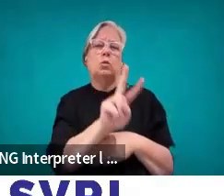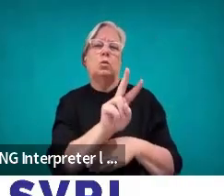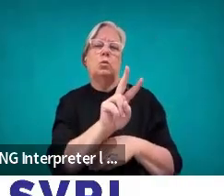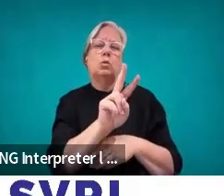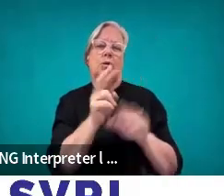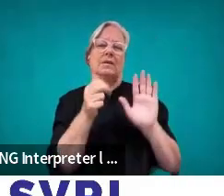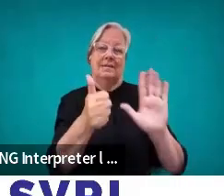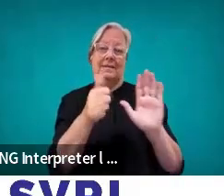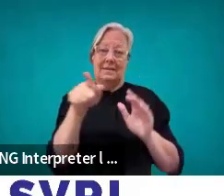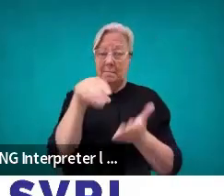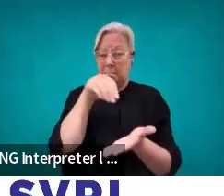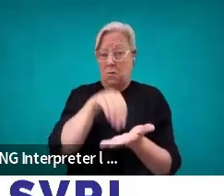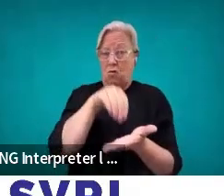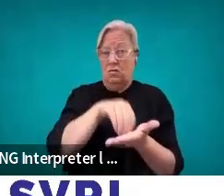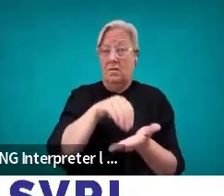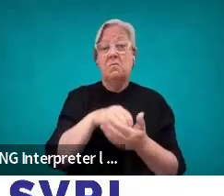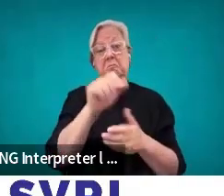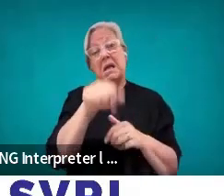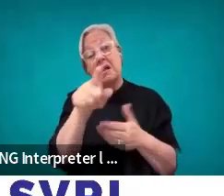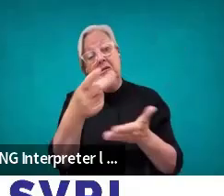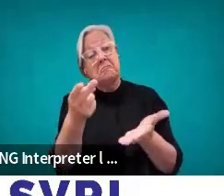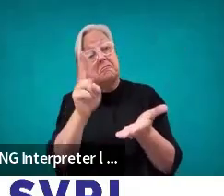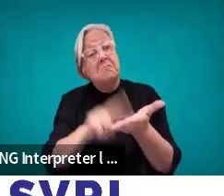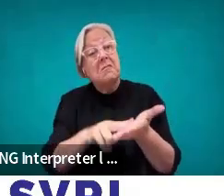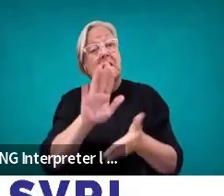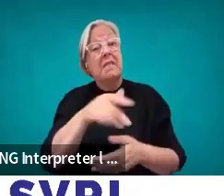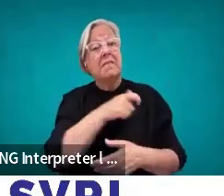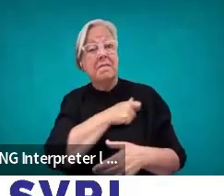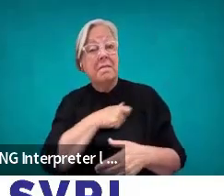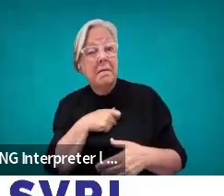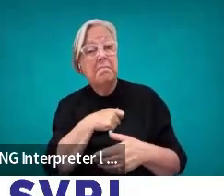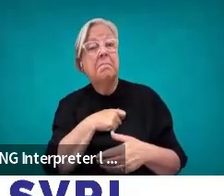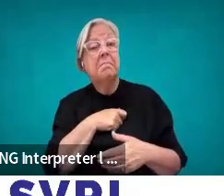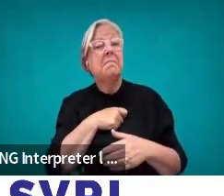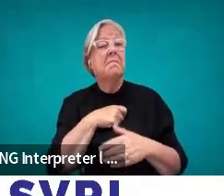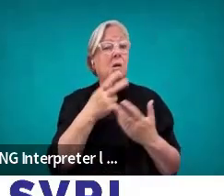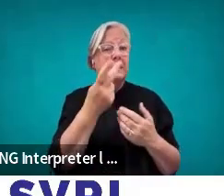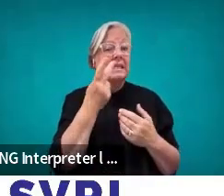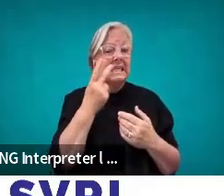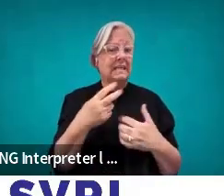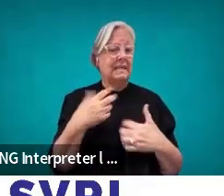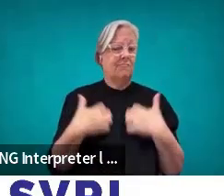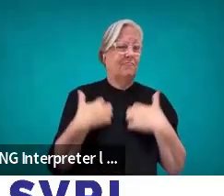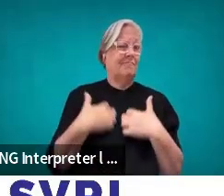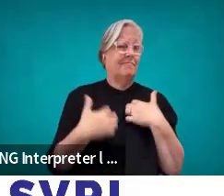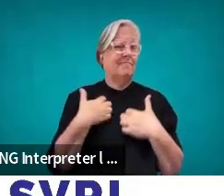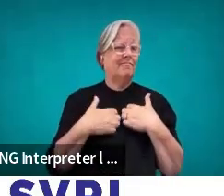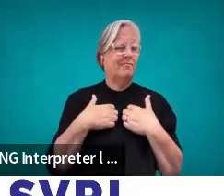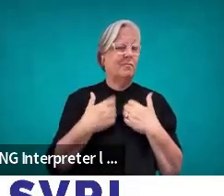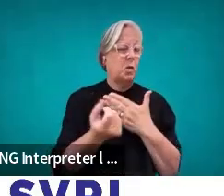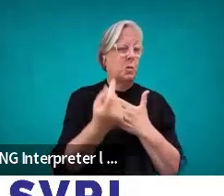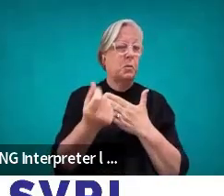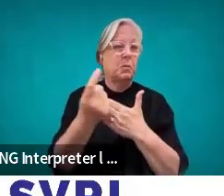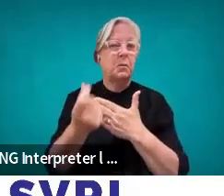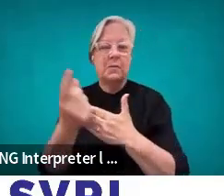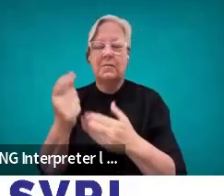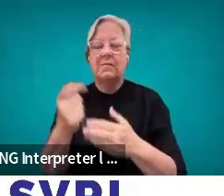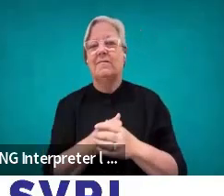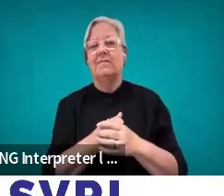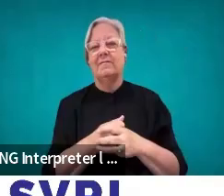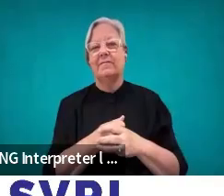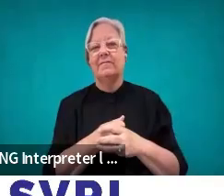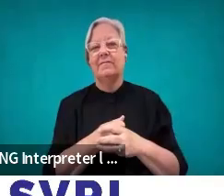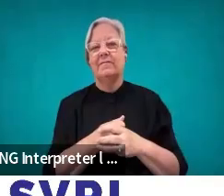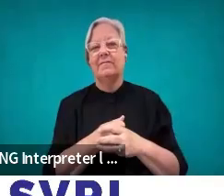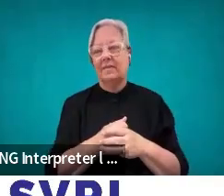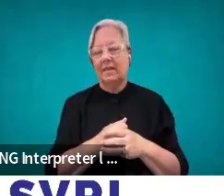go on and register and have a look and see all the exciting things that are coming along. We do also have